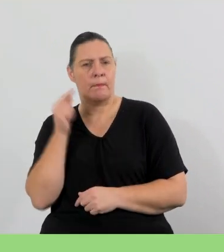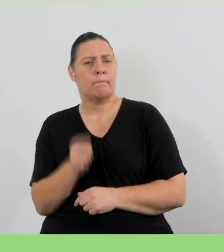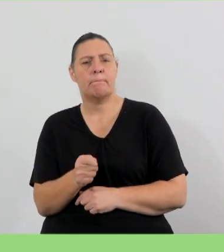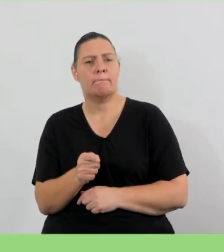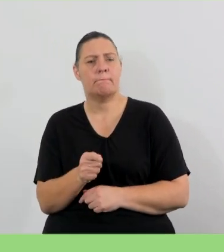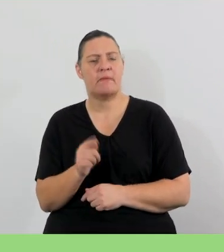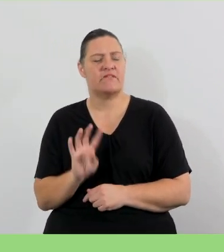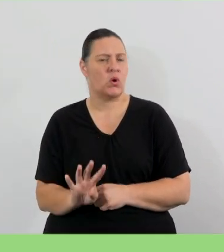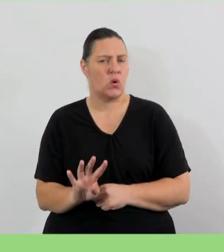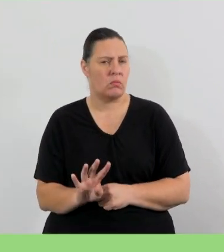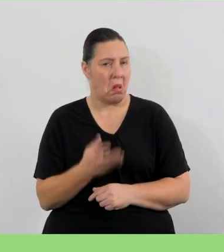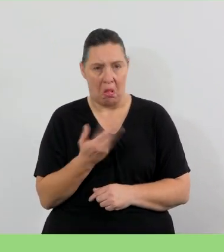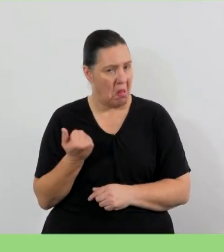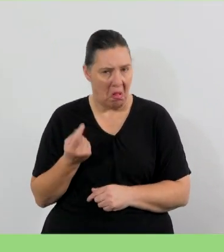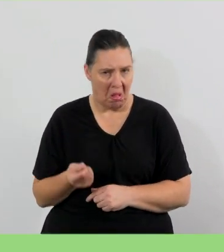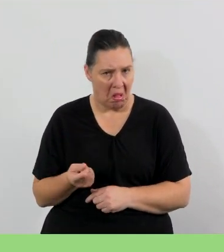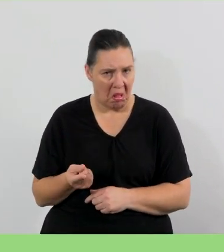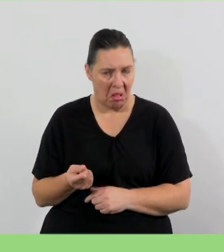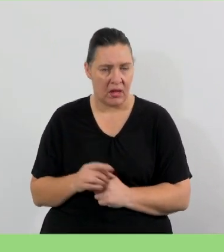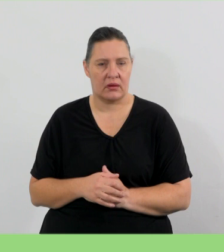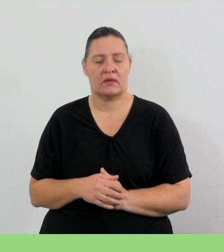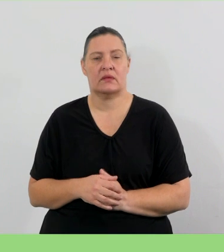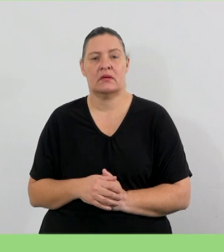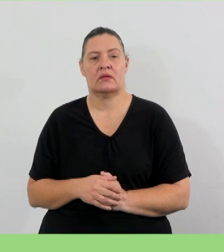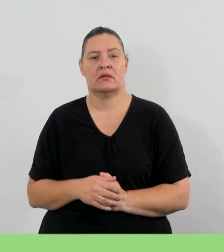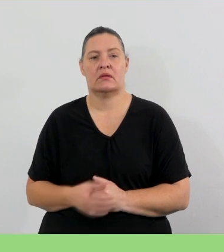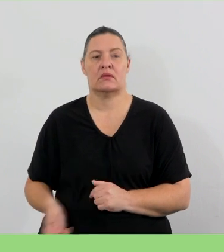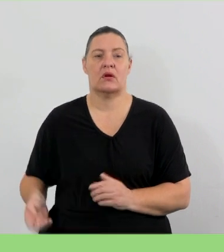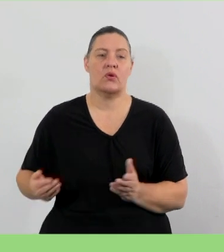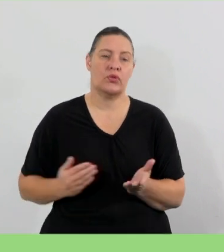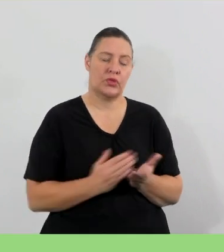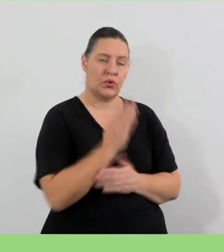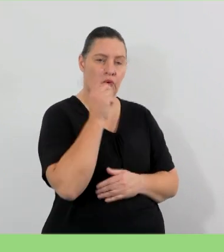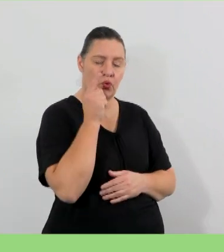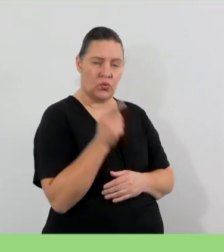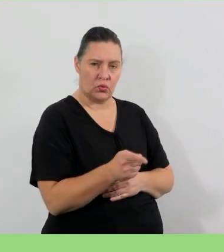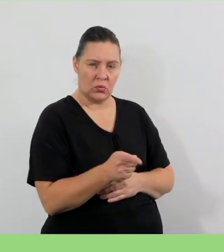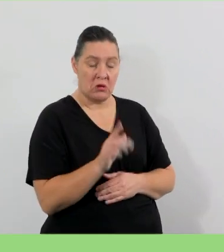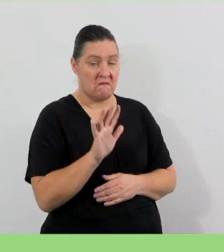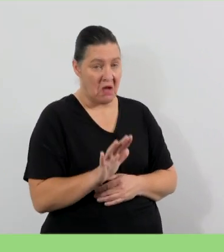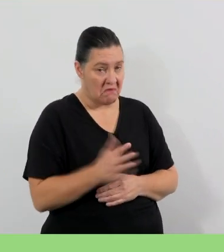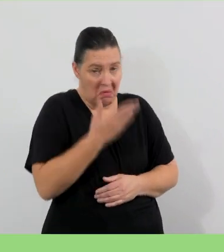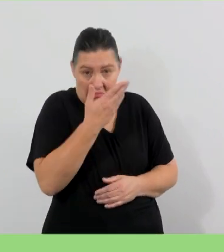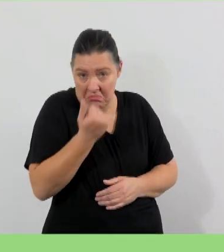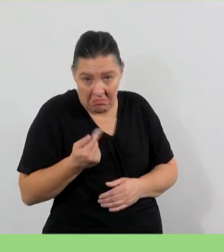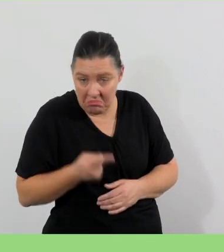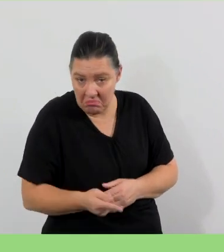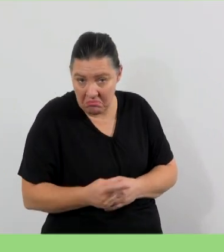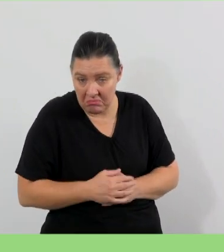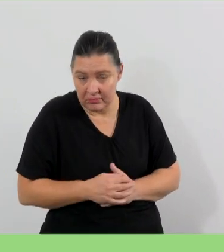called number 4. So we don't know what that is called. Through number